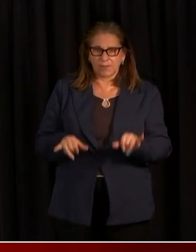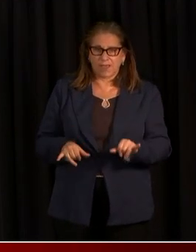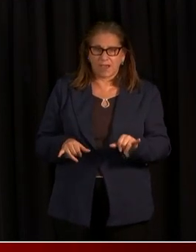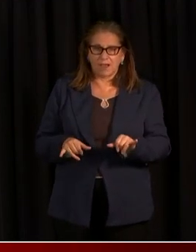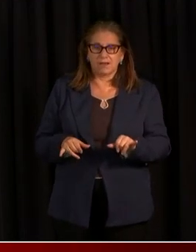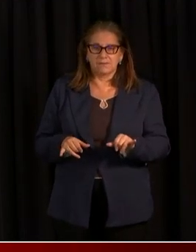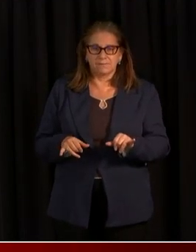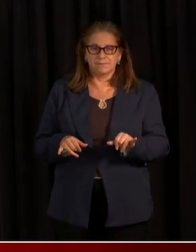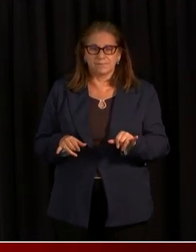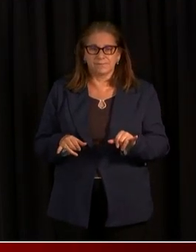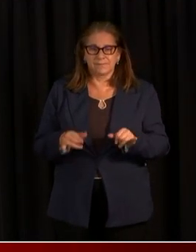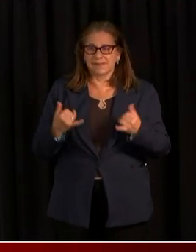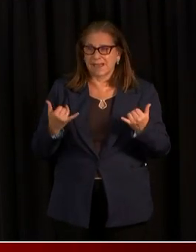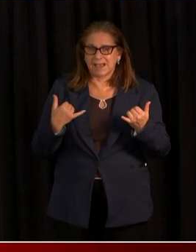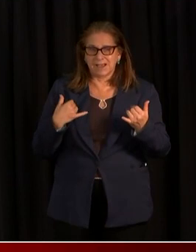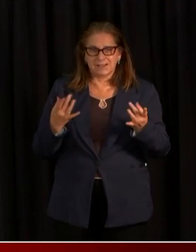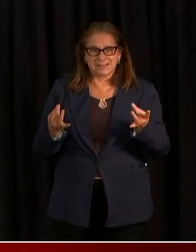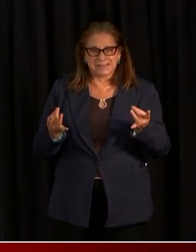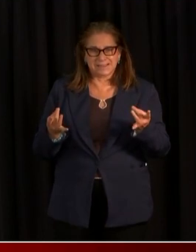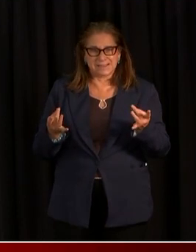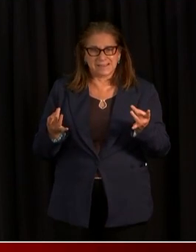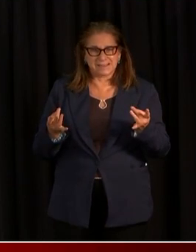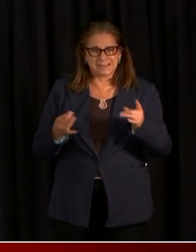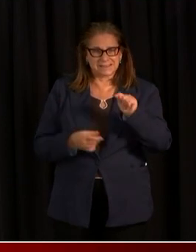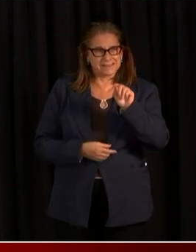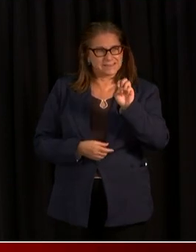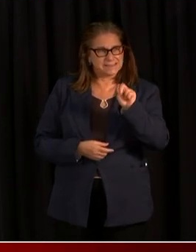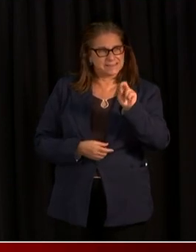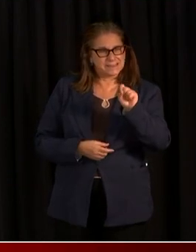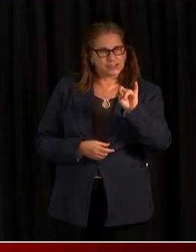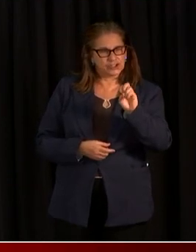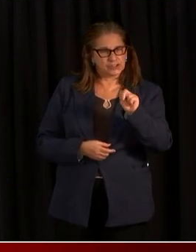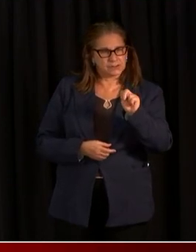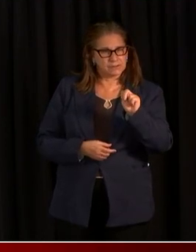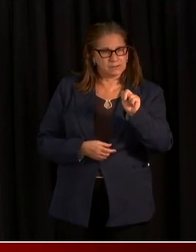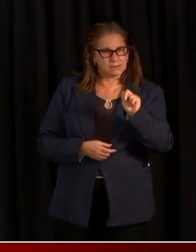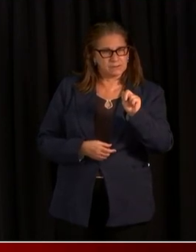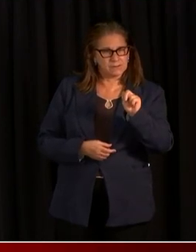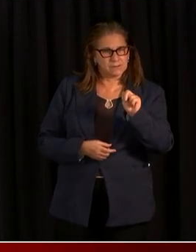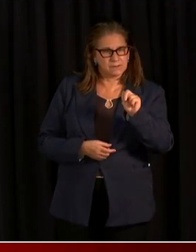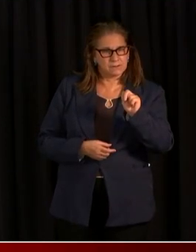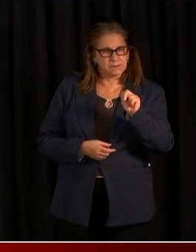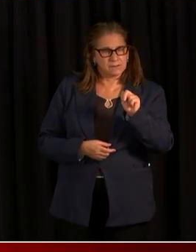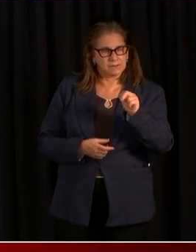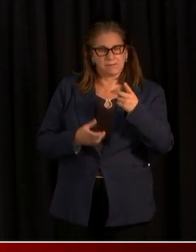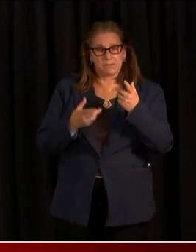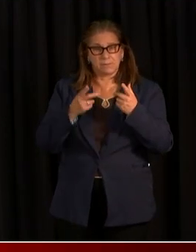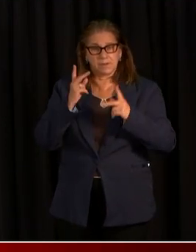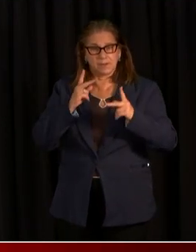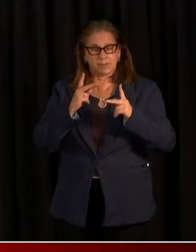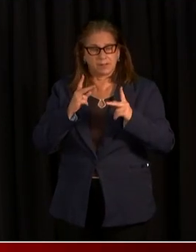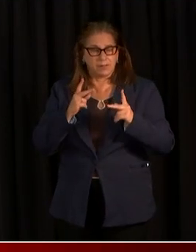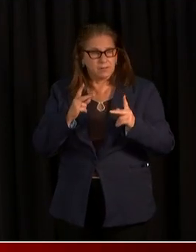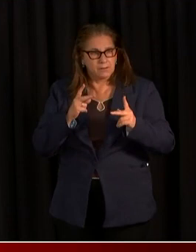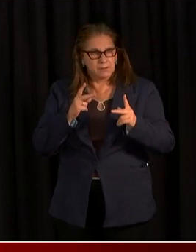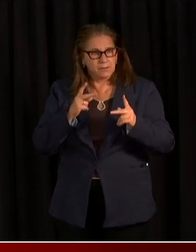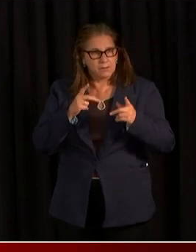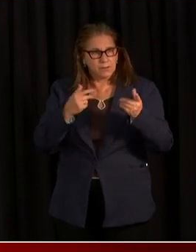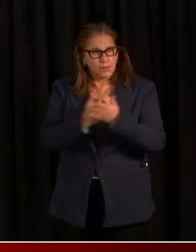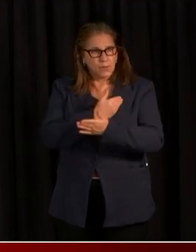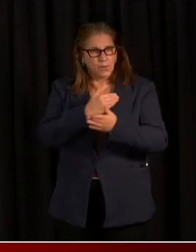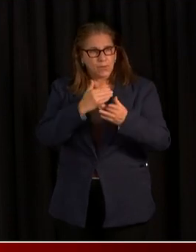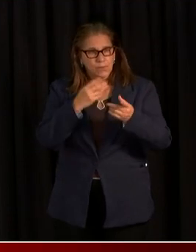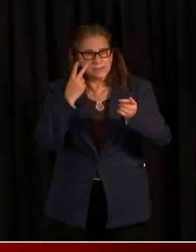exacerbates the tension to have unidentified police forces in cities. And so